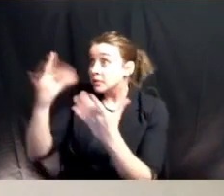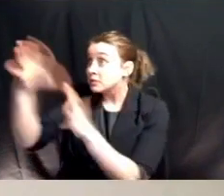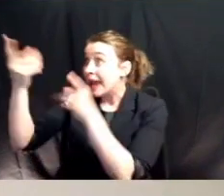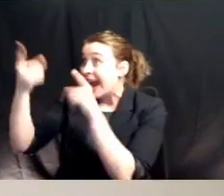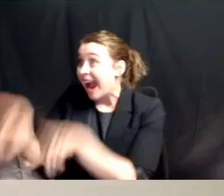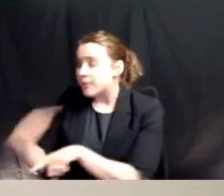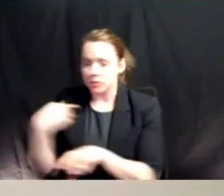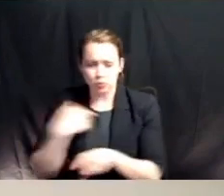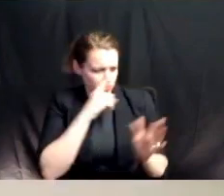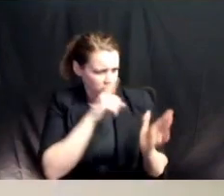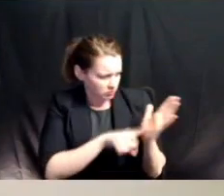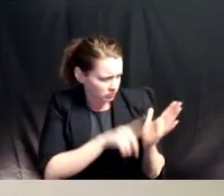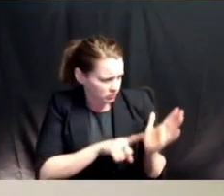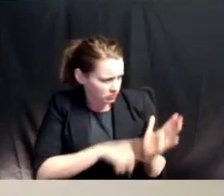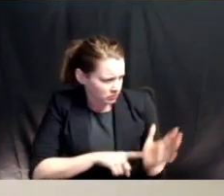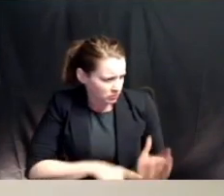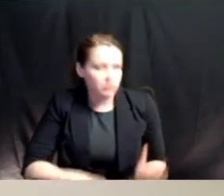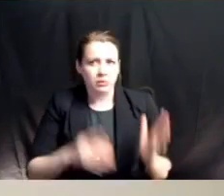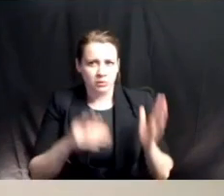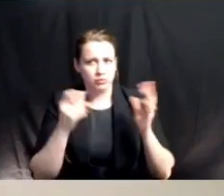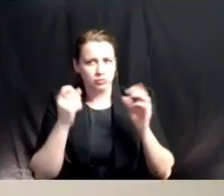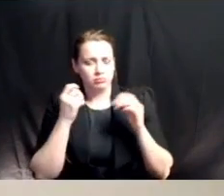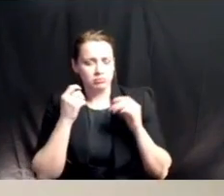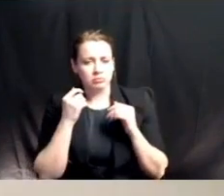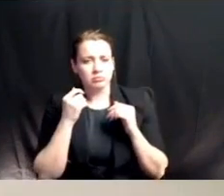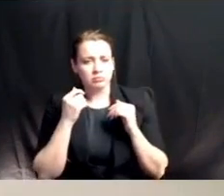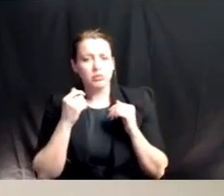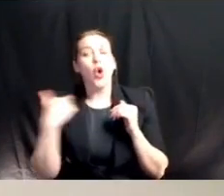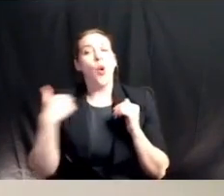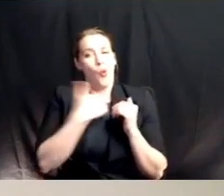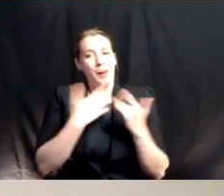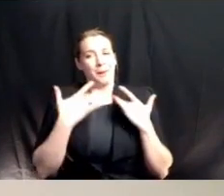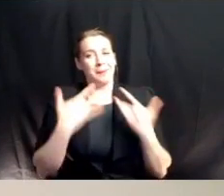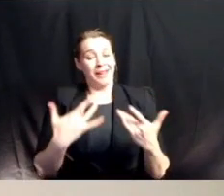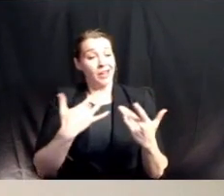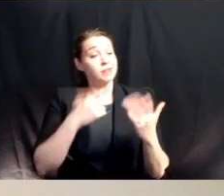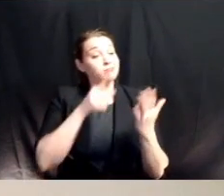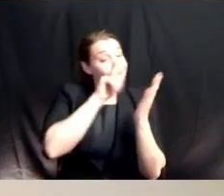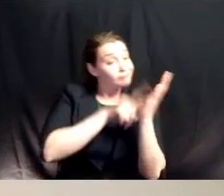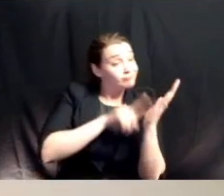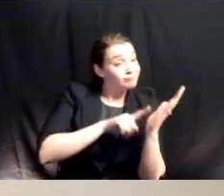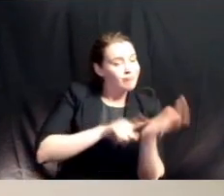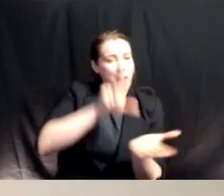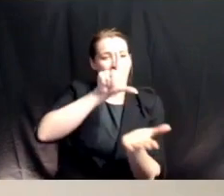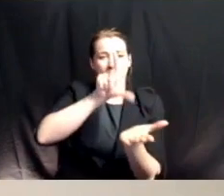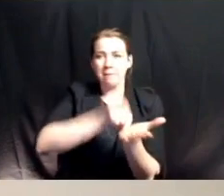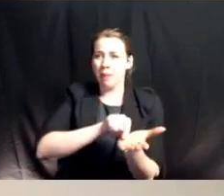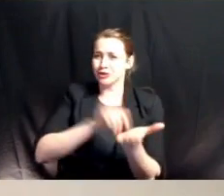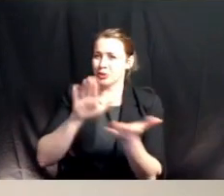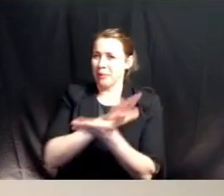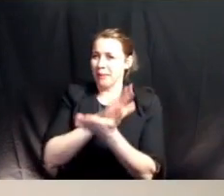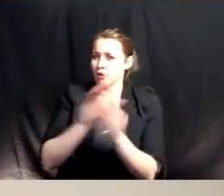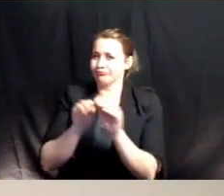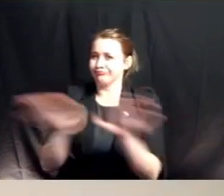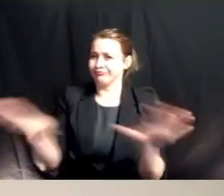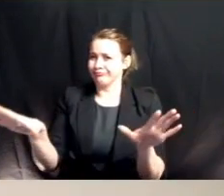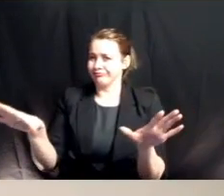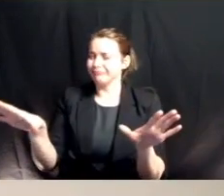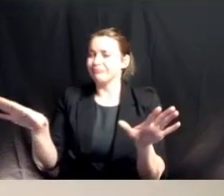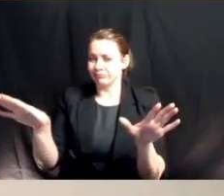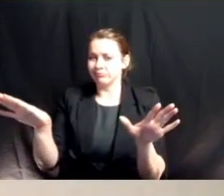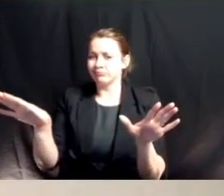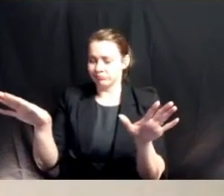a landmark study paper that we put out a year, I think October